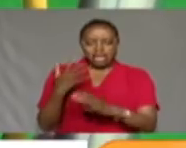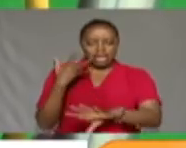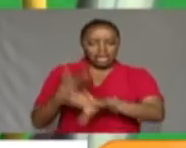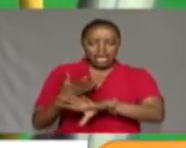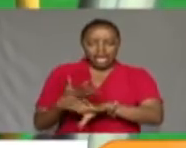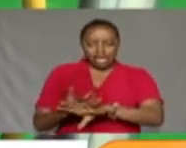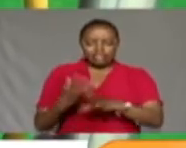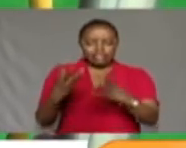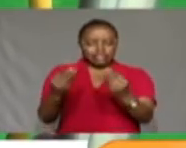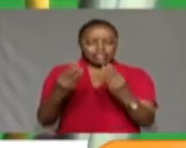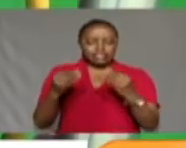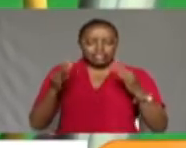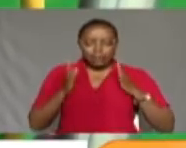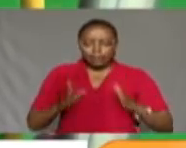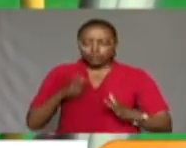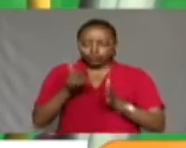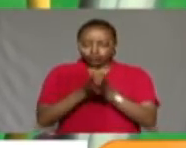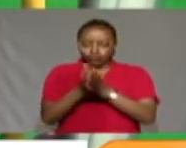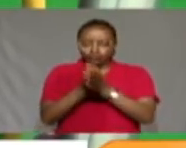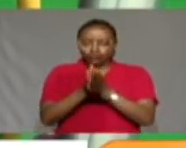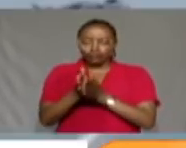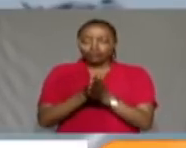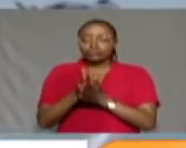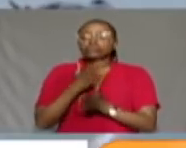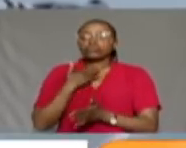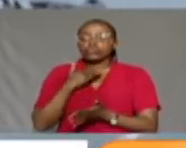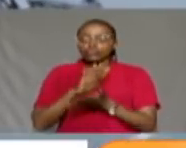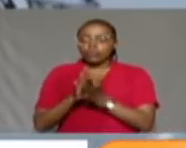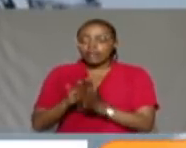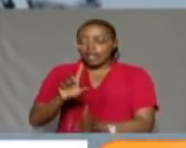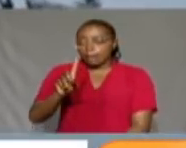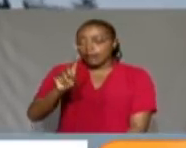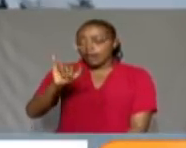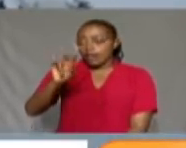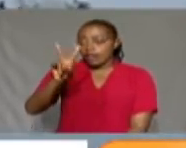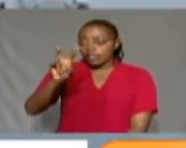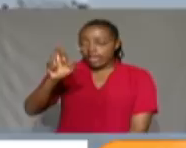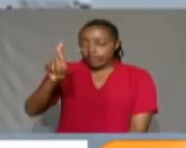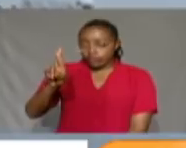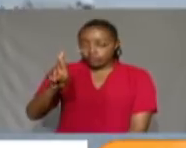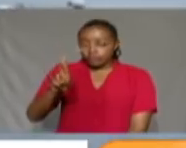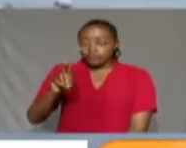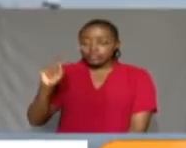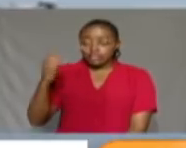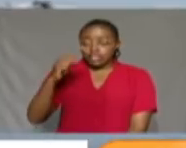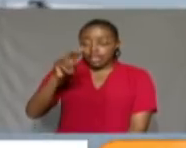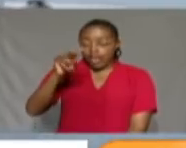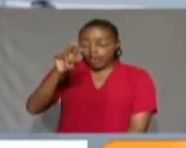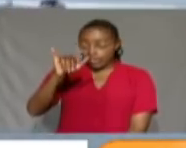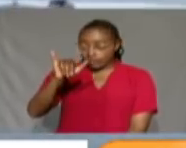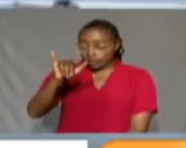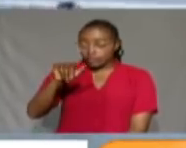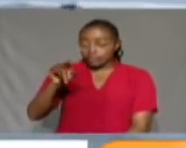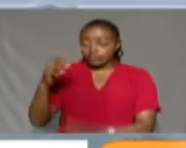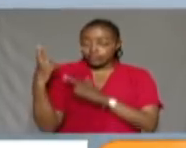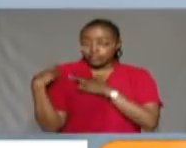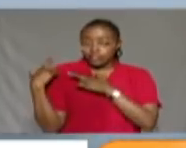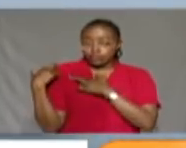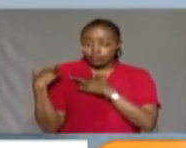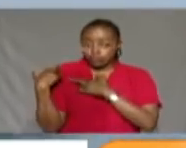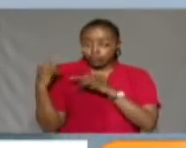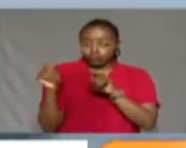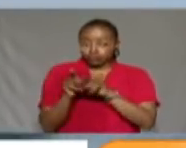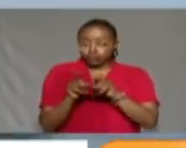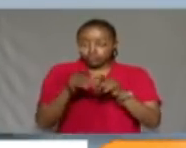Ni rahisi kwa yule mwenye ako na roho ya kukua diver. Kenya Navy is responsible for beach patrols, conducting